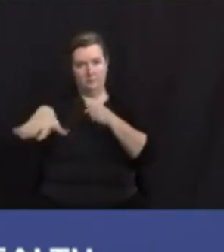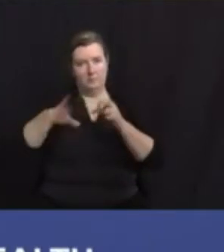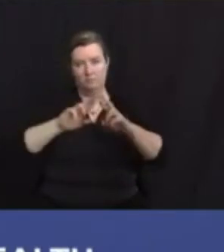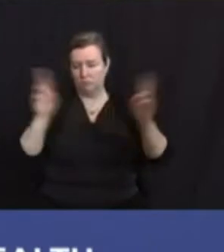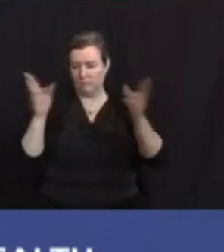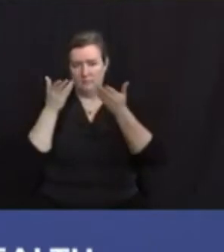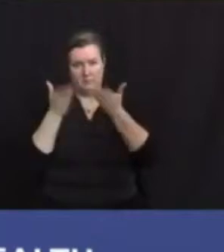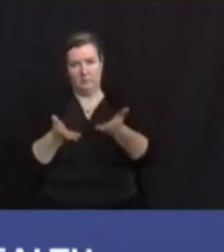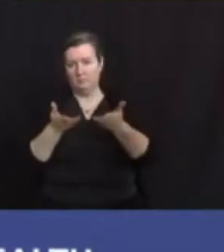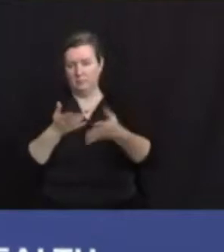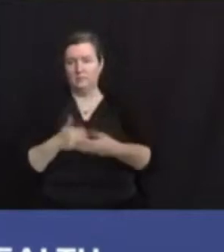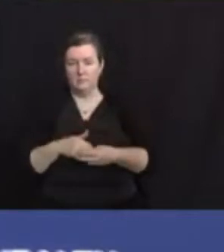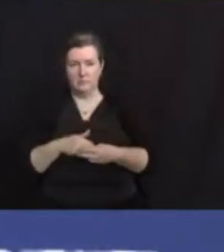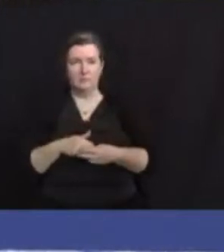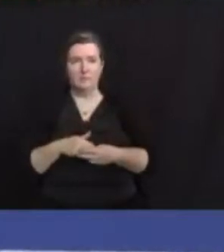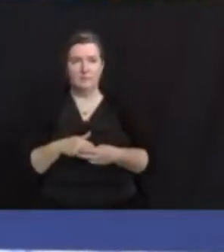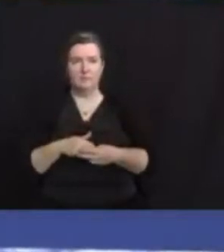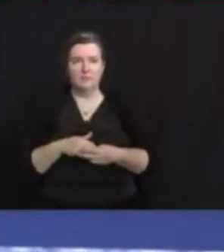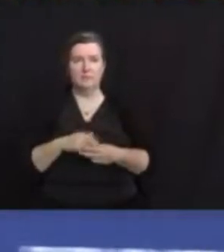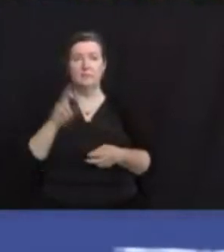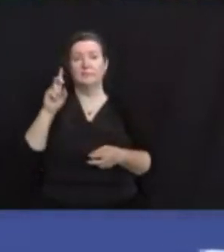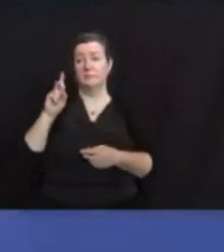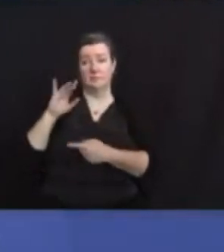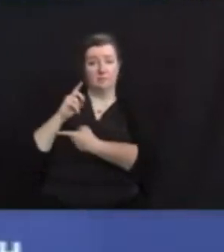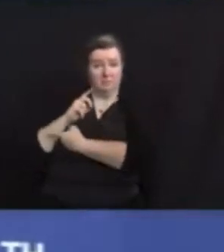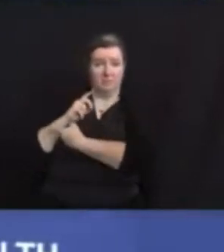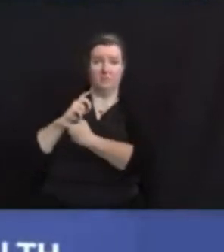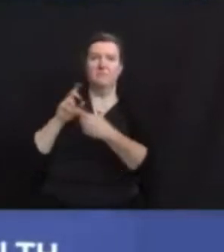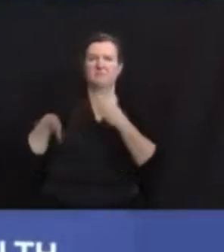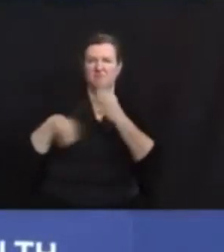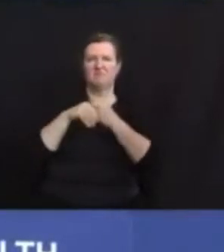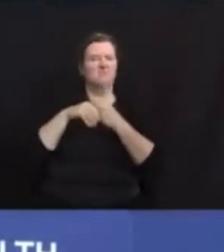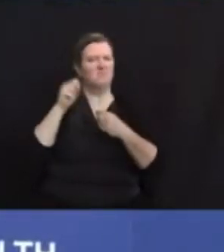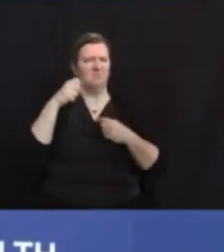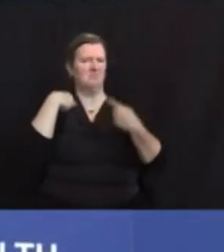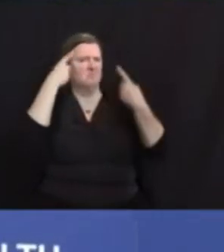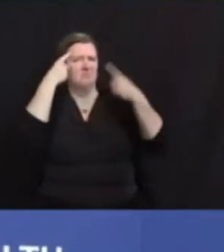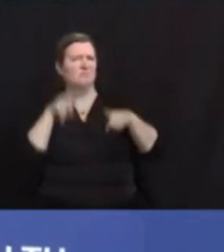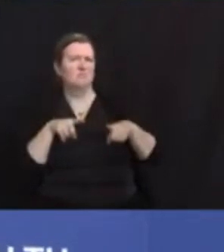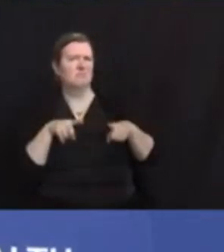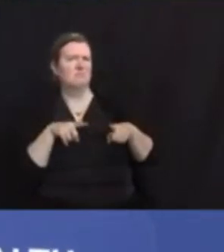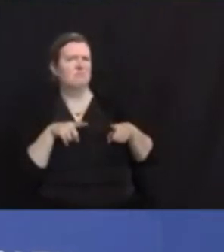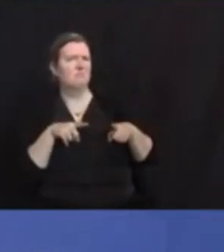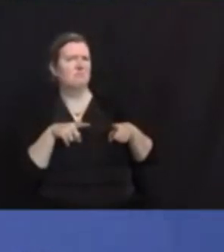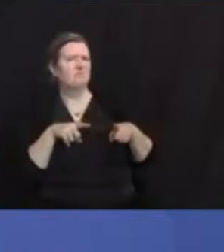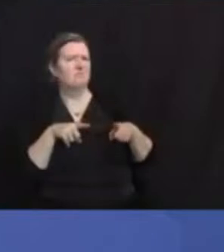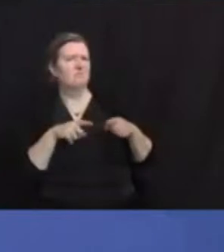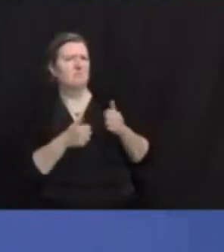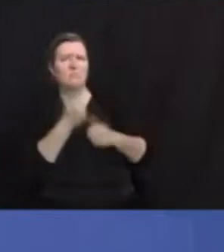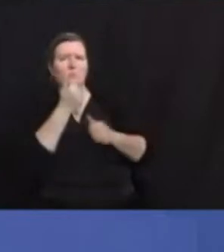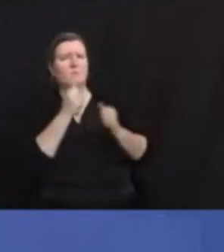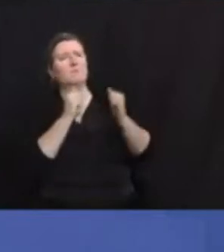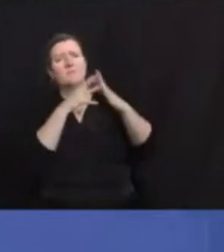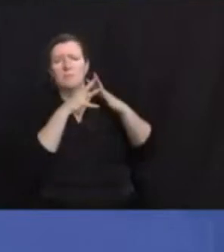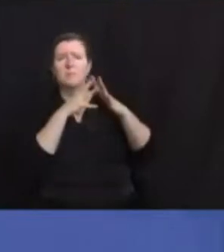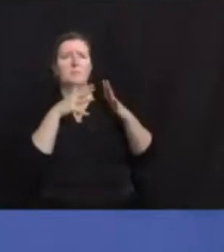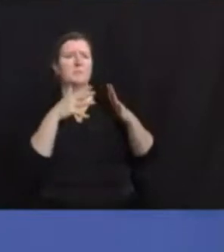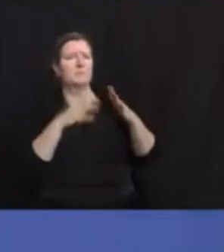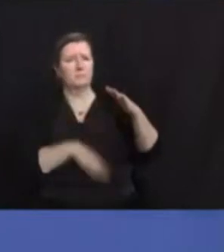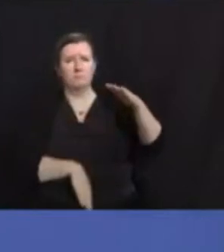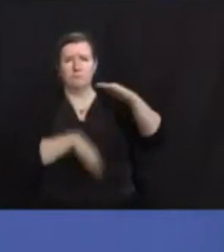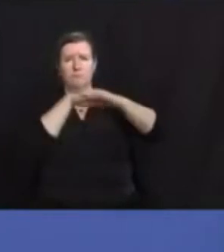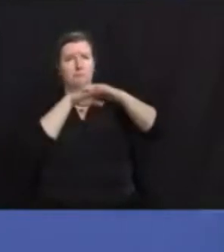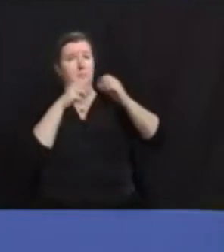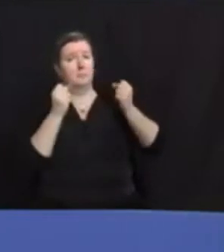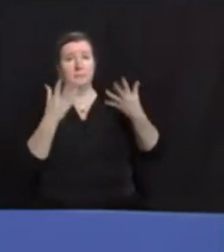mega sites. But David? And I agree, Governor. Most of the sites have excess capacity, and some of them are not open every day, so they